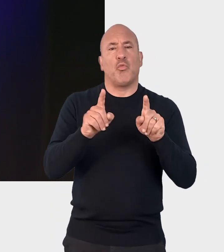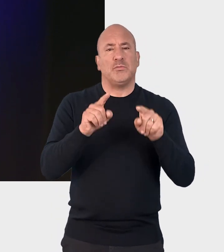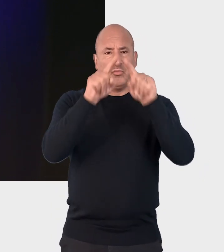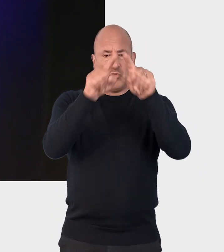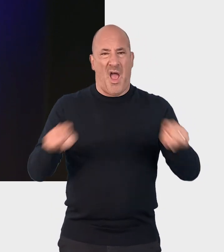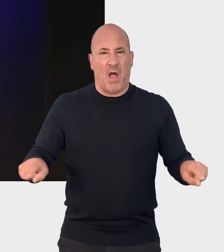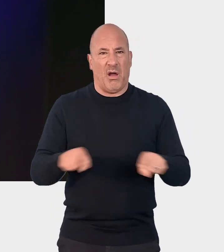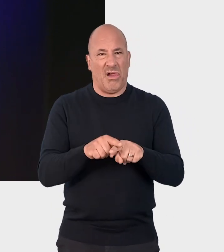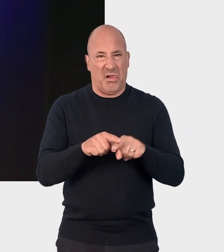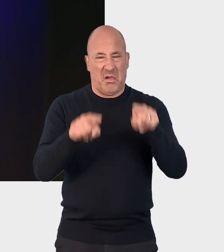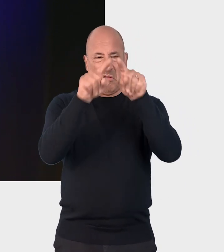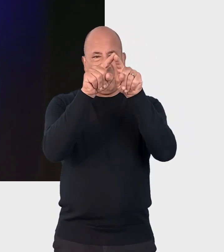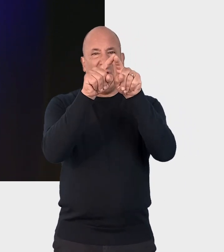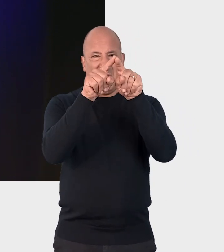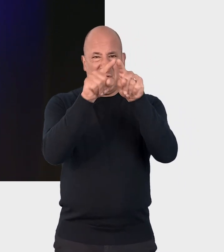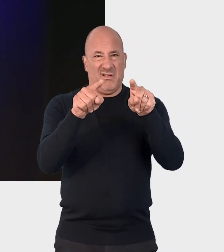to be